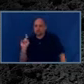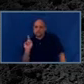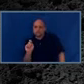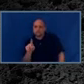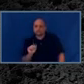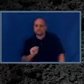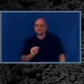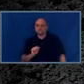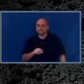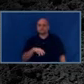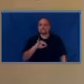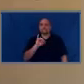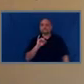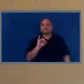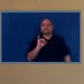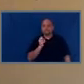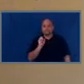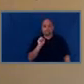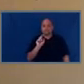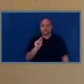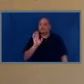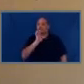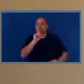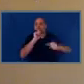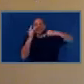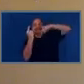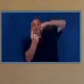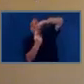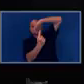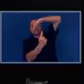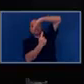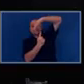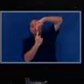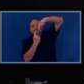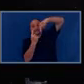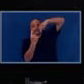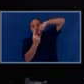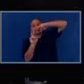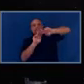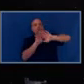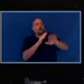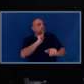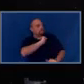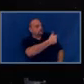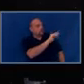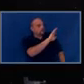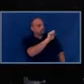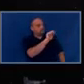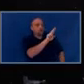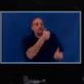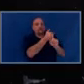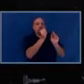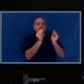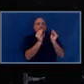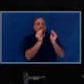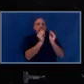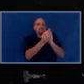So the spin is very slow. Actually, Bowie, looks like you're about to say something. You're more expert than I am.